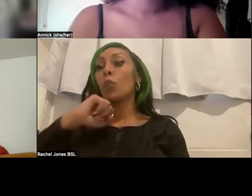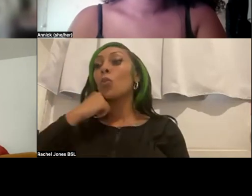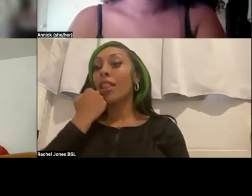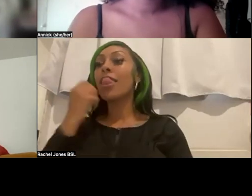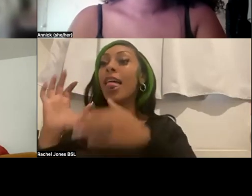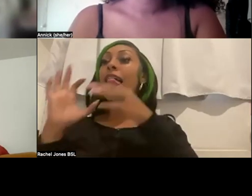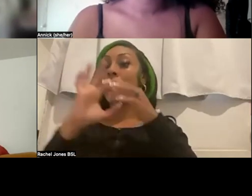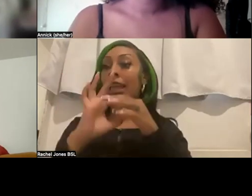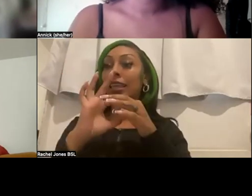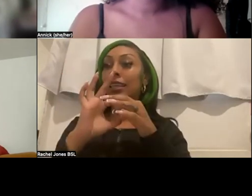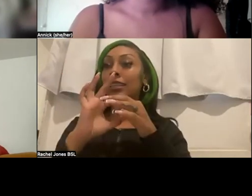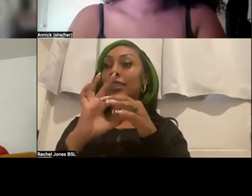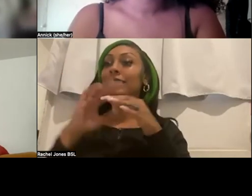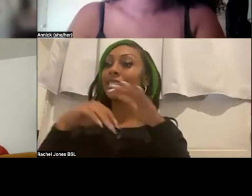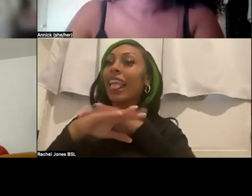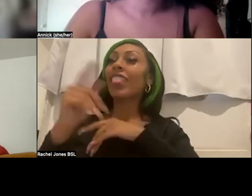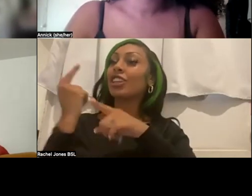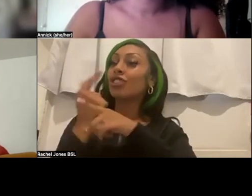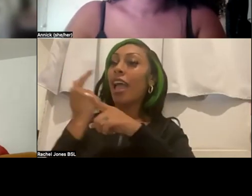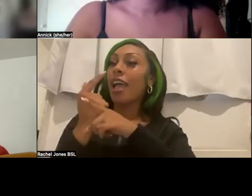means you can have it open in another browser.